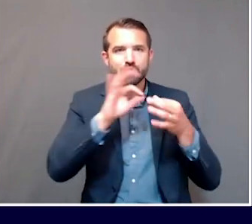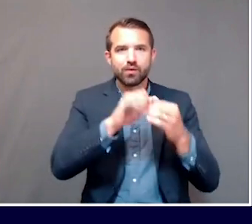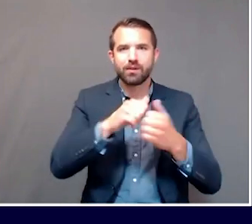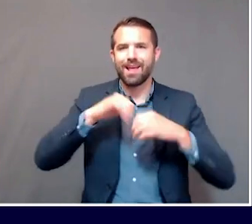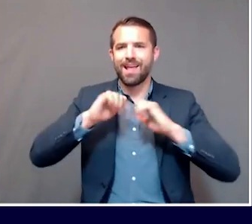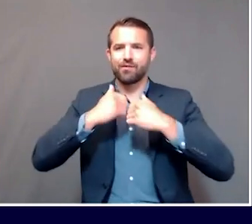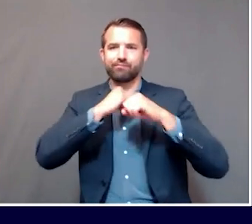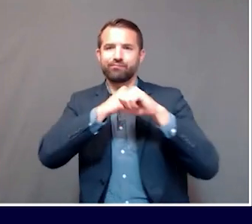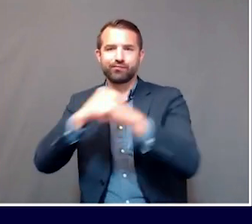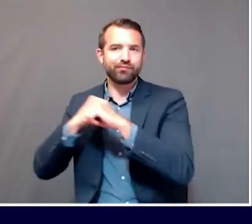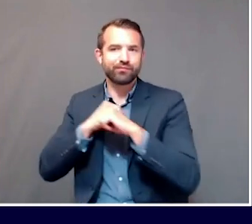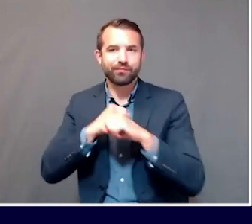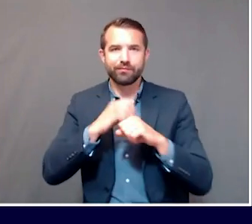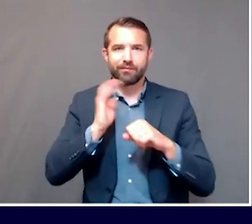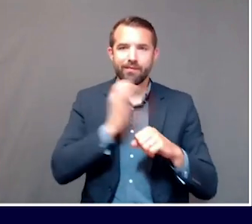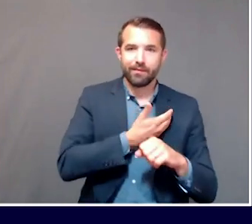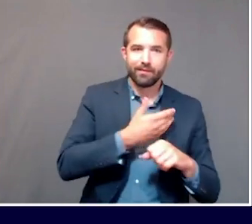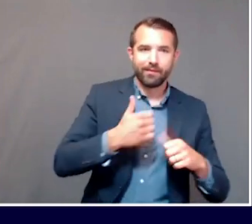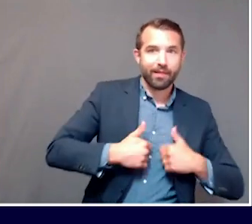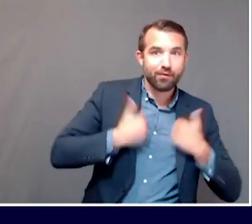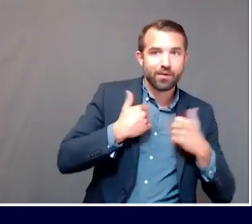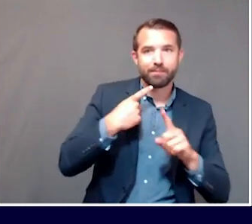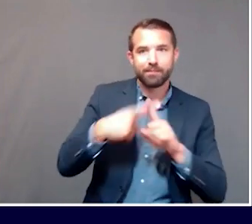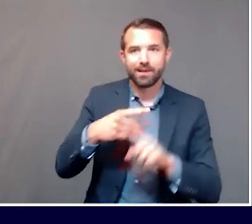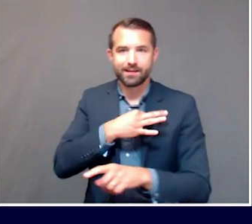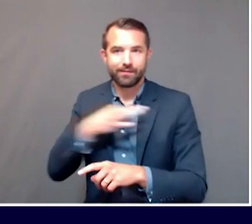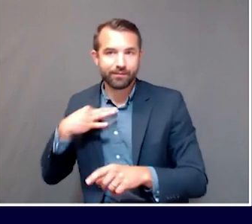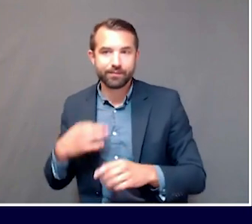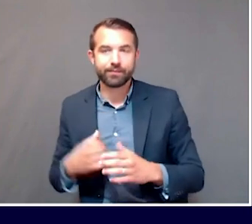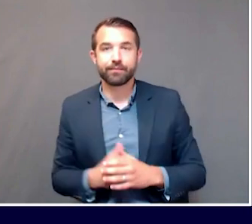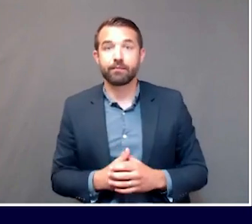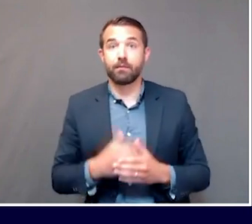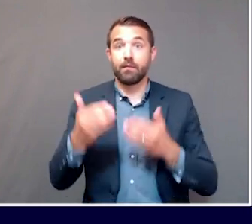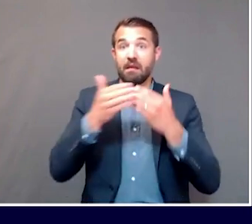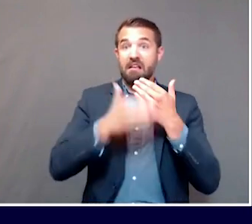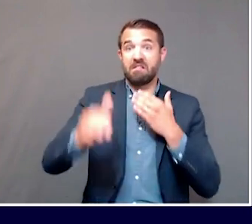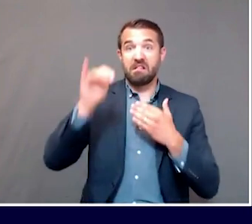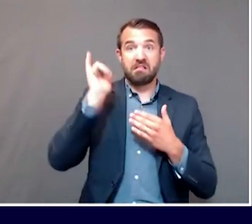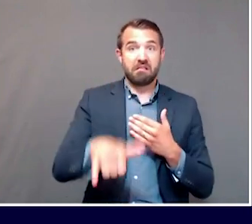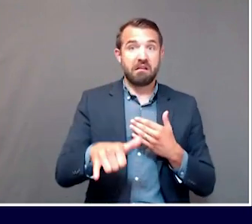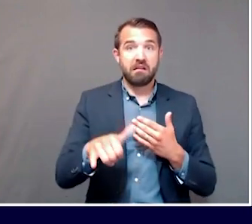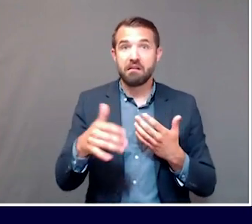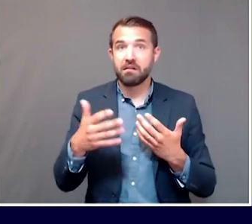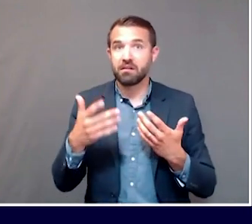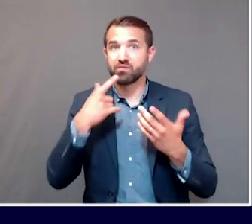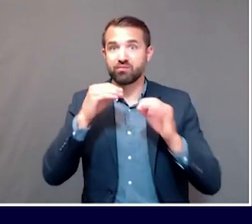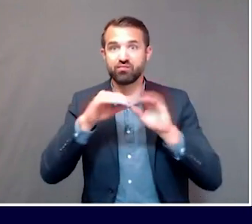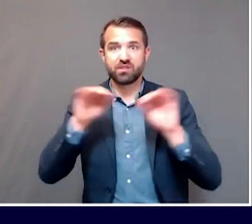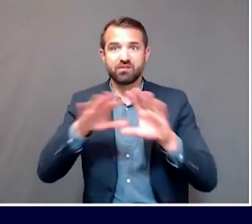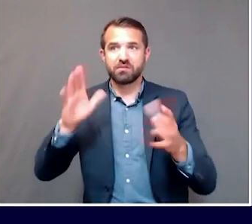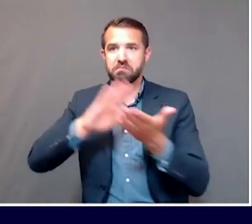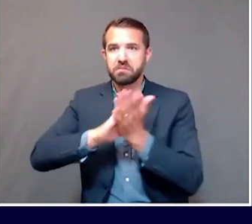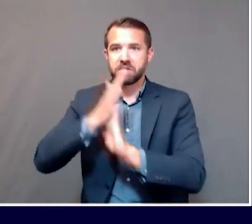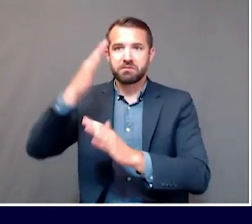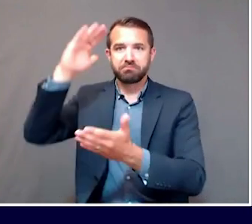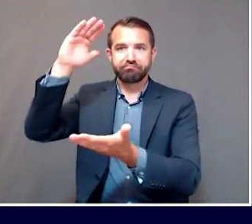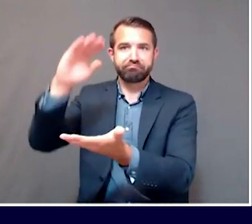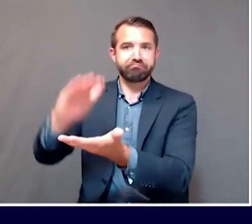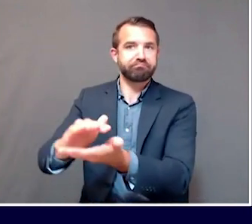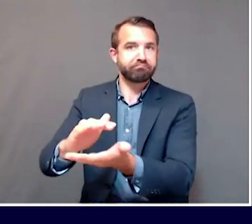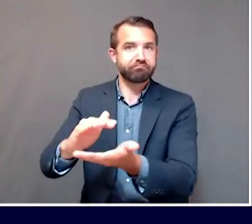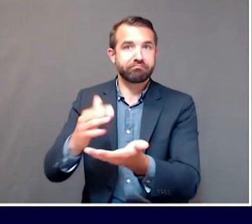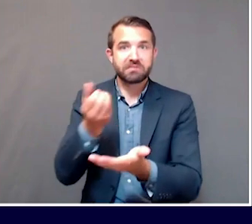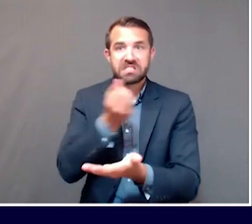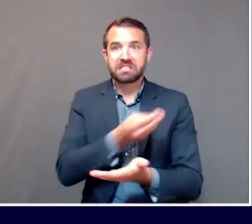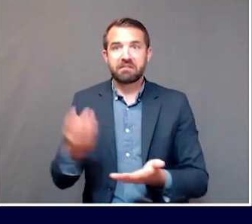we've issued those rules, there have been few nursing facility outbreaks. We've actually closed several of them, which is quite exciting. All that said,